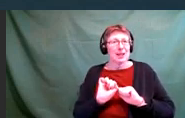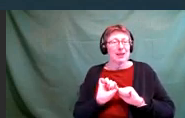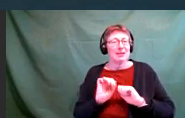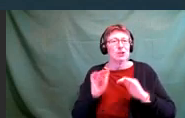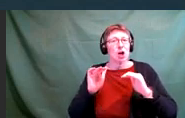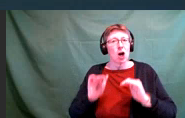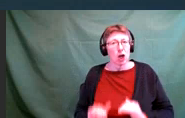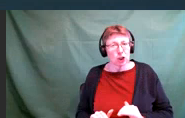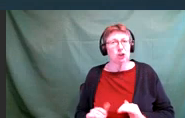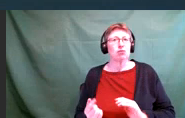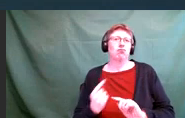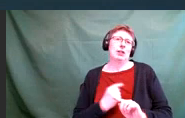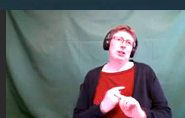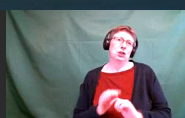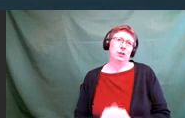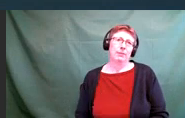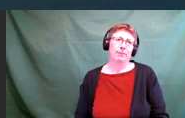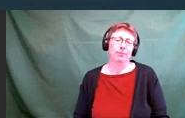underreaction.